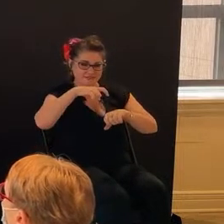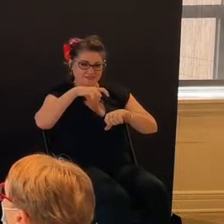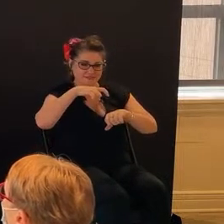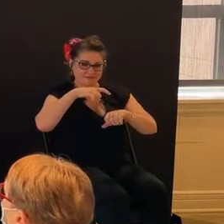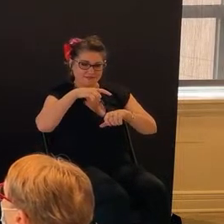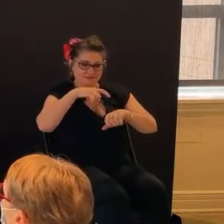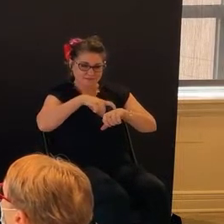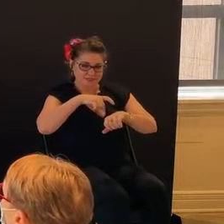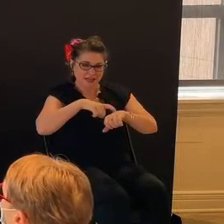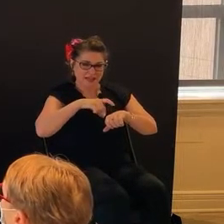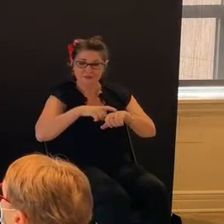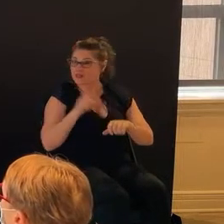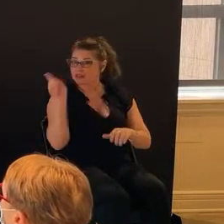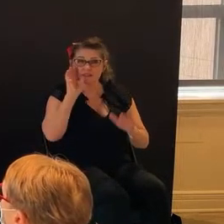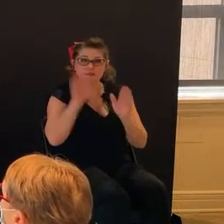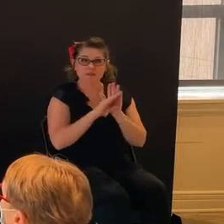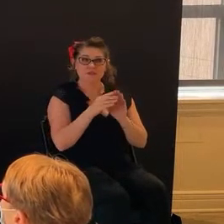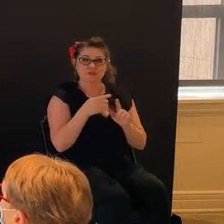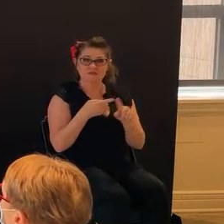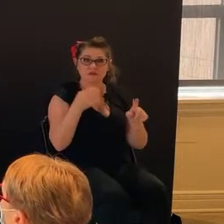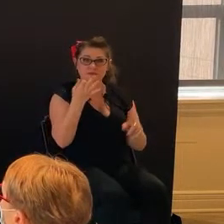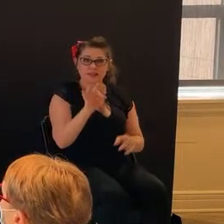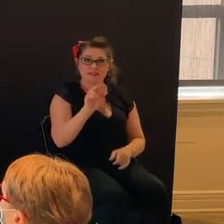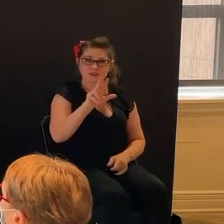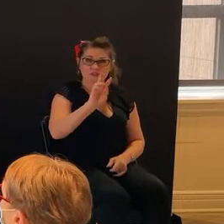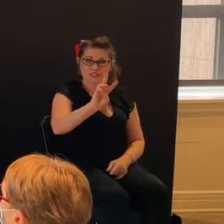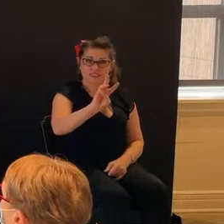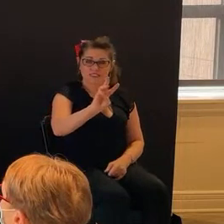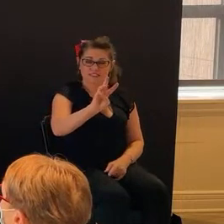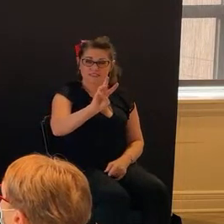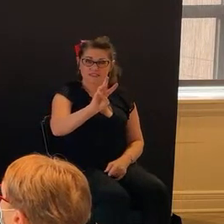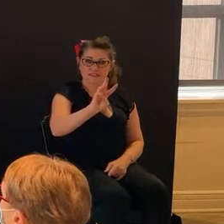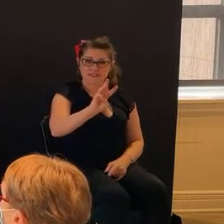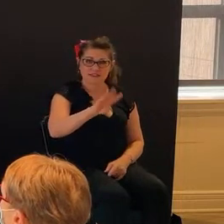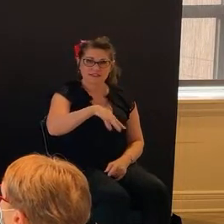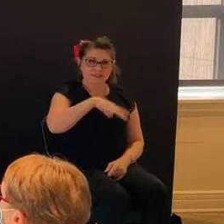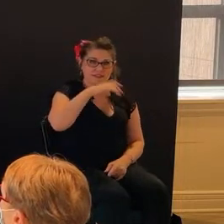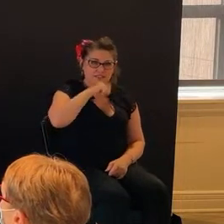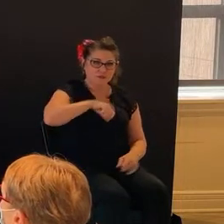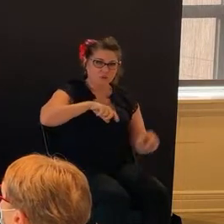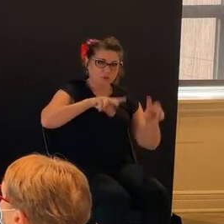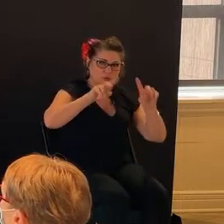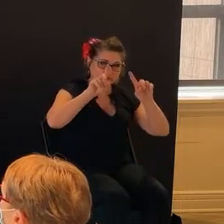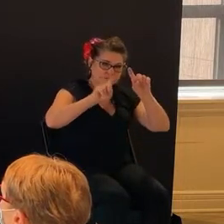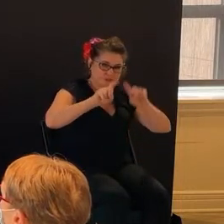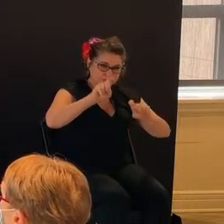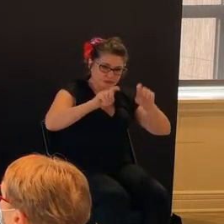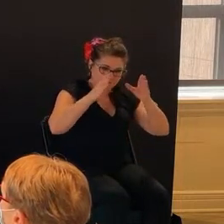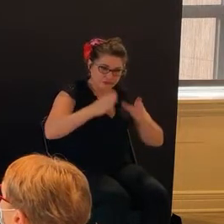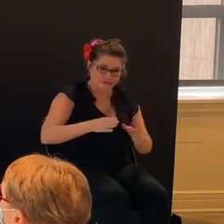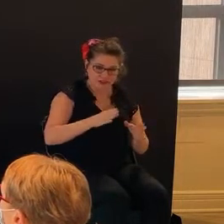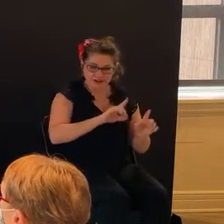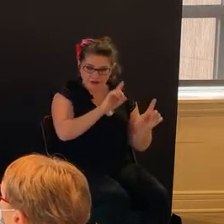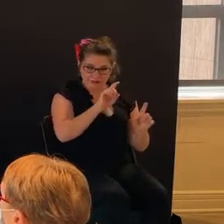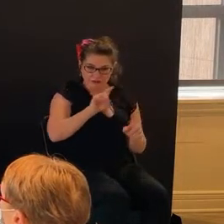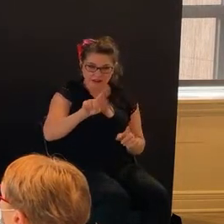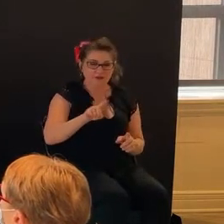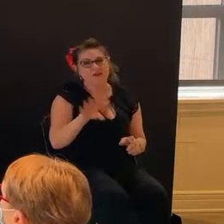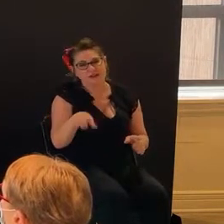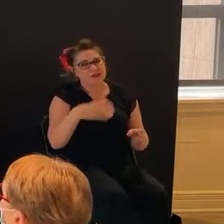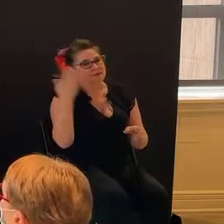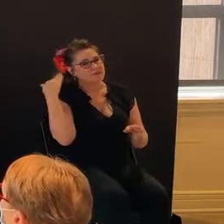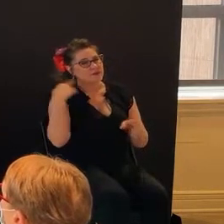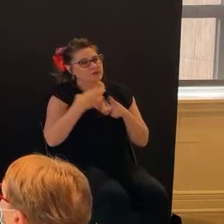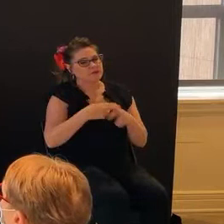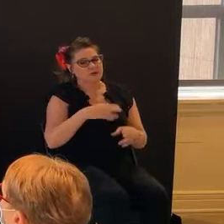This is a picture from 1936, an old picture, an old surveyor, when Mount St. Helens was just one of, you know, the Fuji of the Northwest, as they called it, because